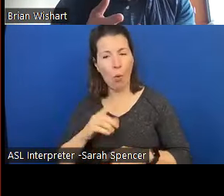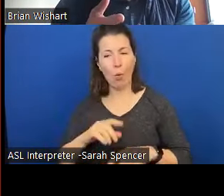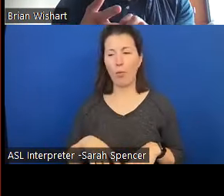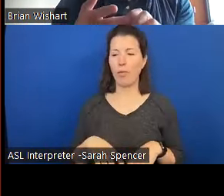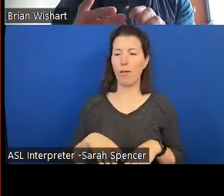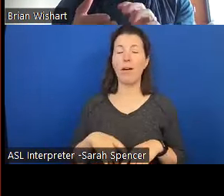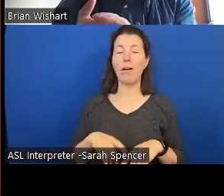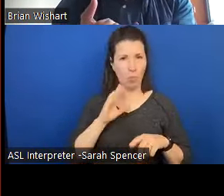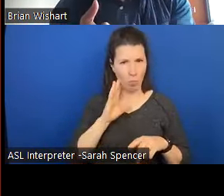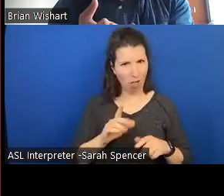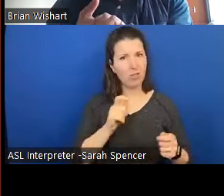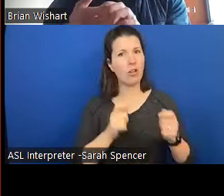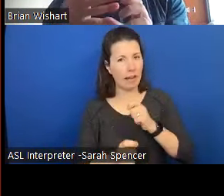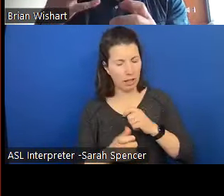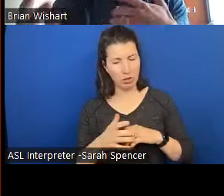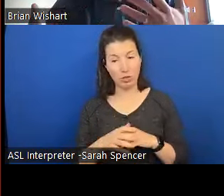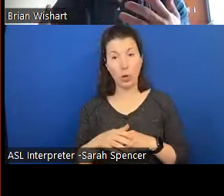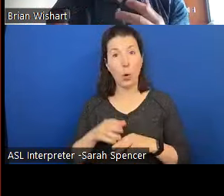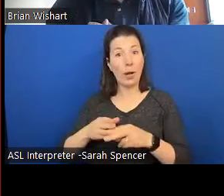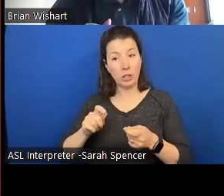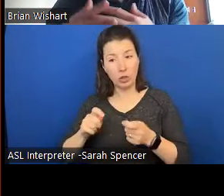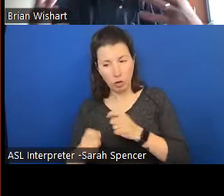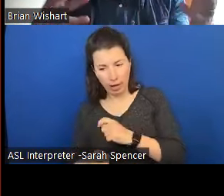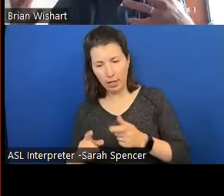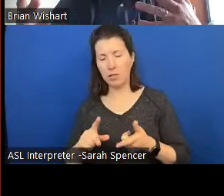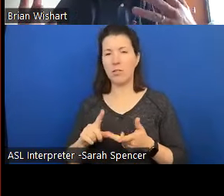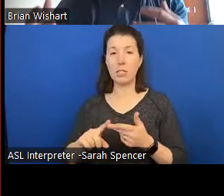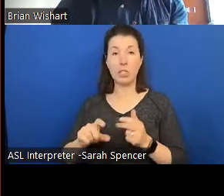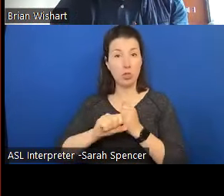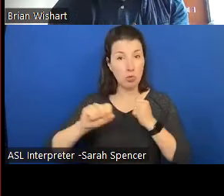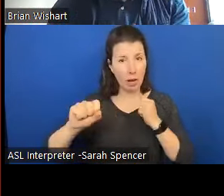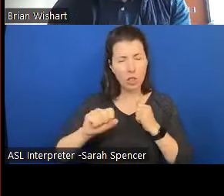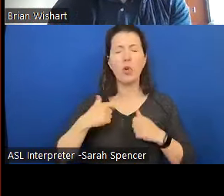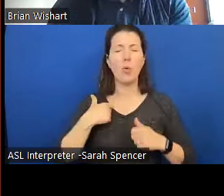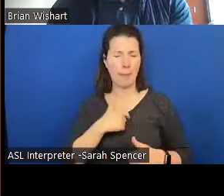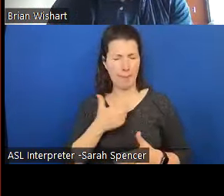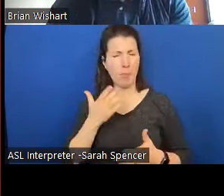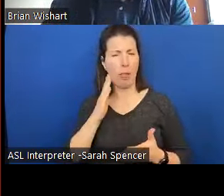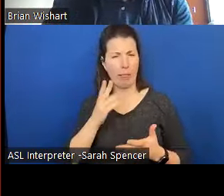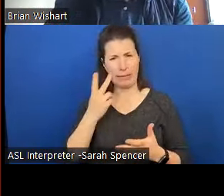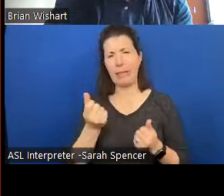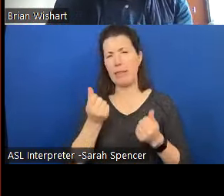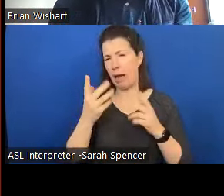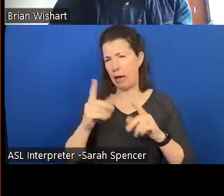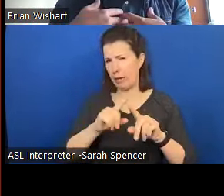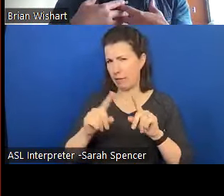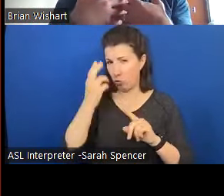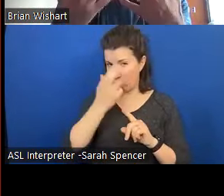different activities, as our weight changes. There's lots of different reasons that we could see a change in the tone.